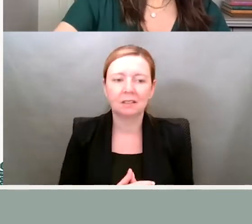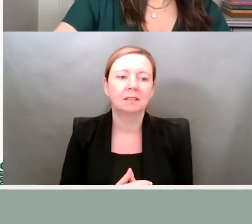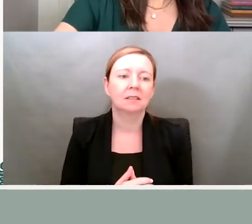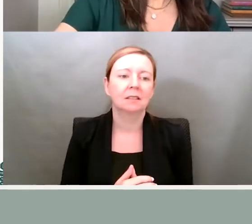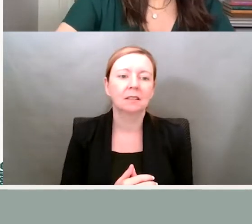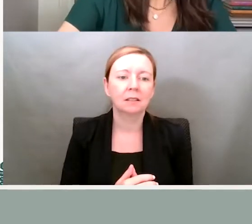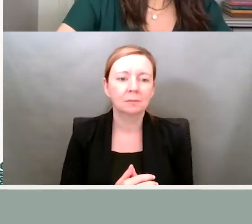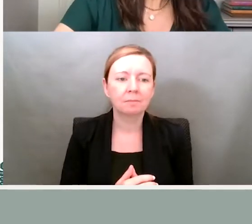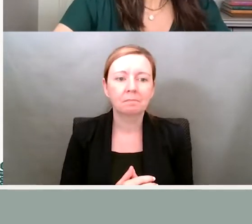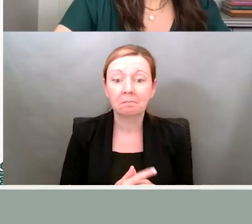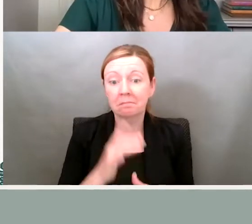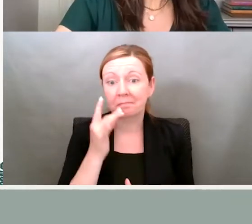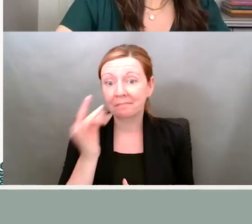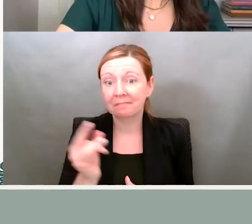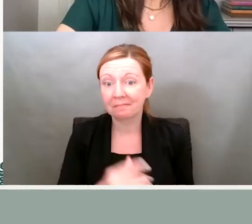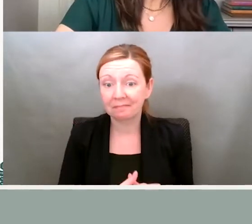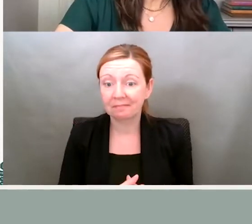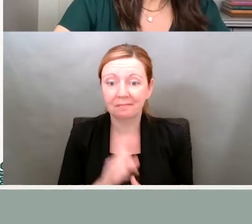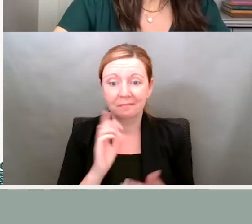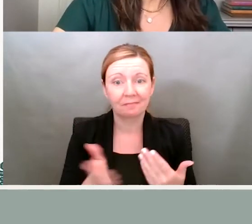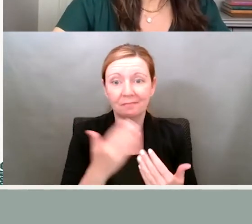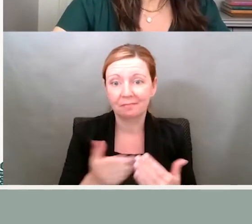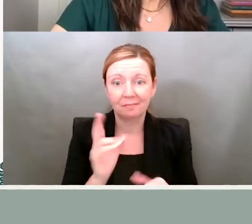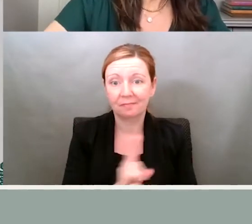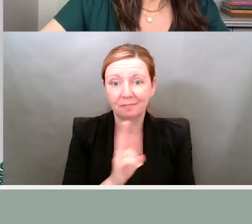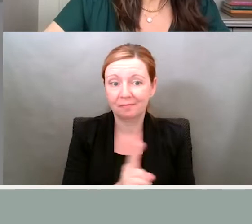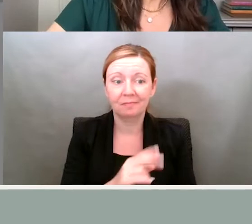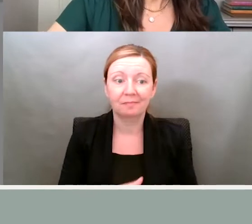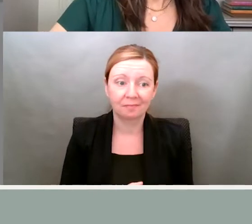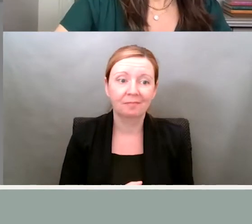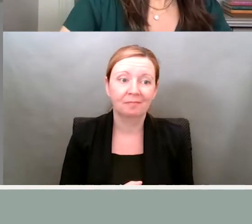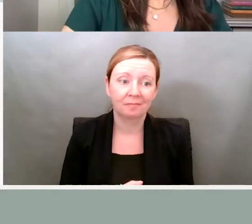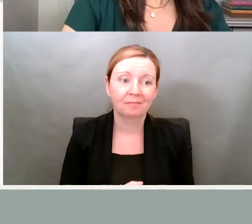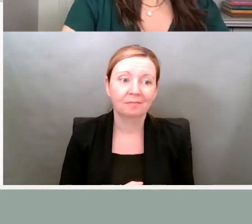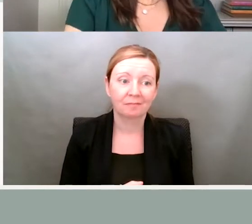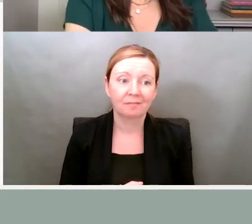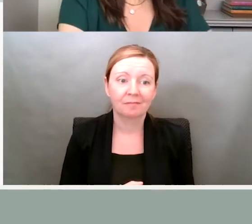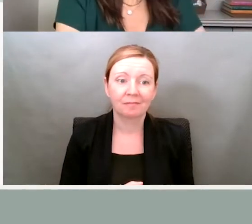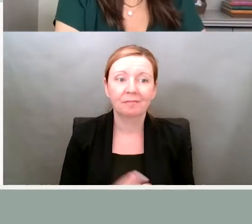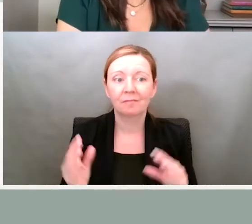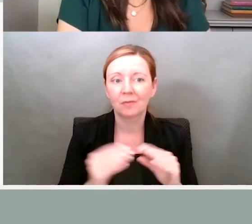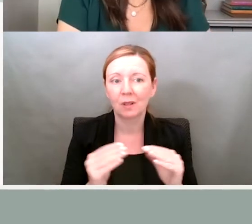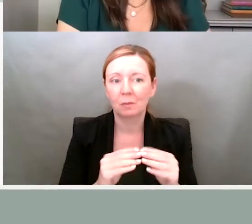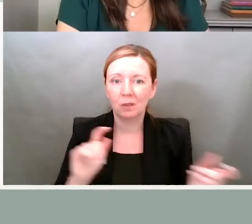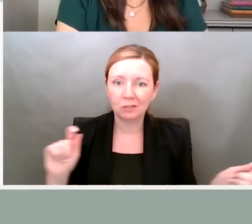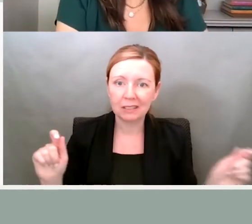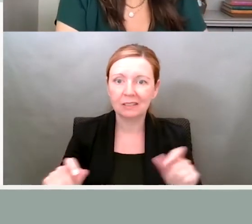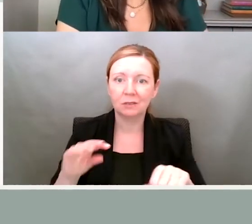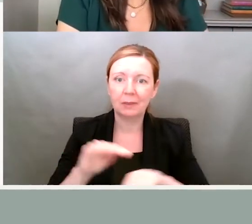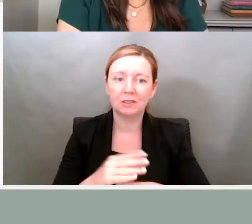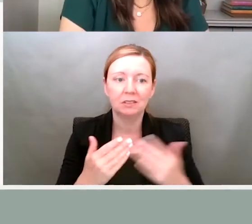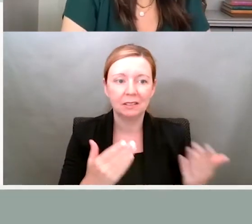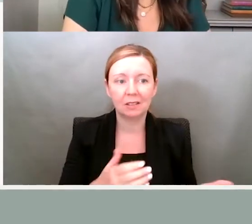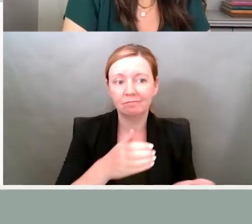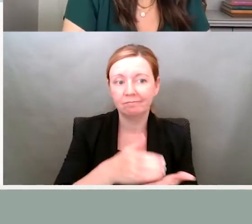and it's delicious and so easy to use. More transformations here. You could take a